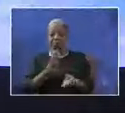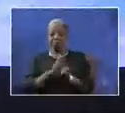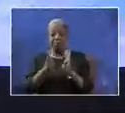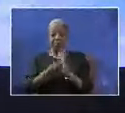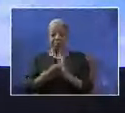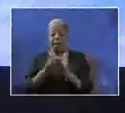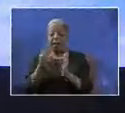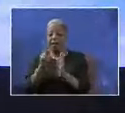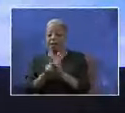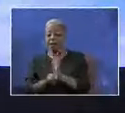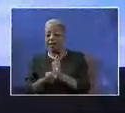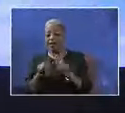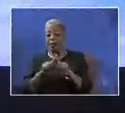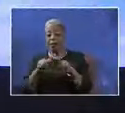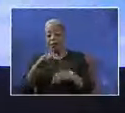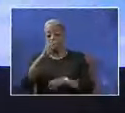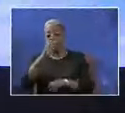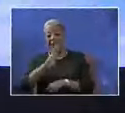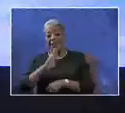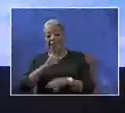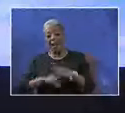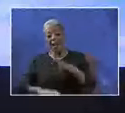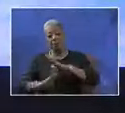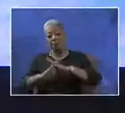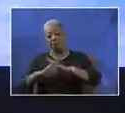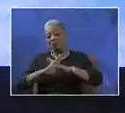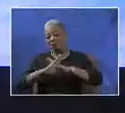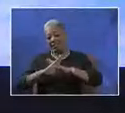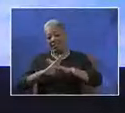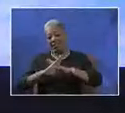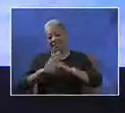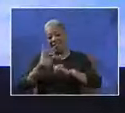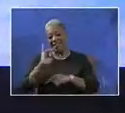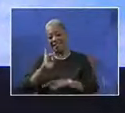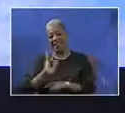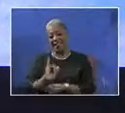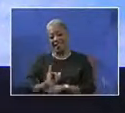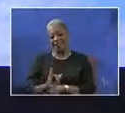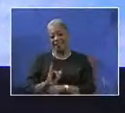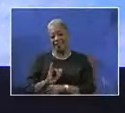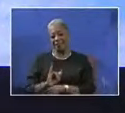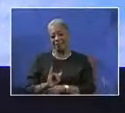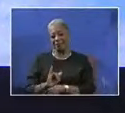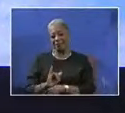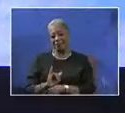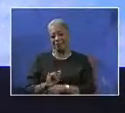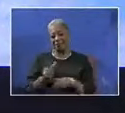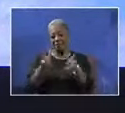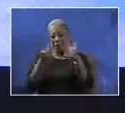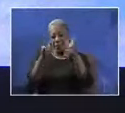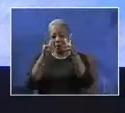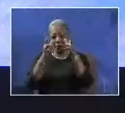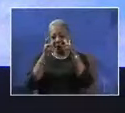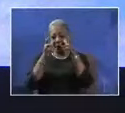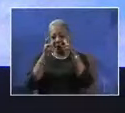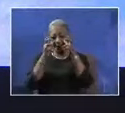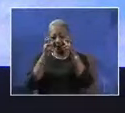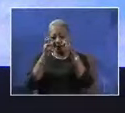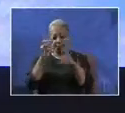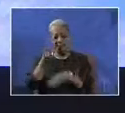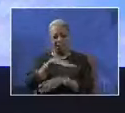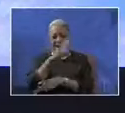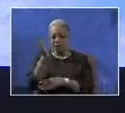God held the angel's hand. And listen, you'll never understand